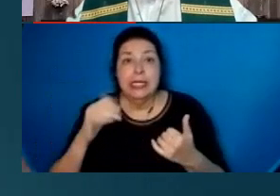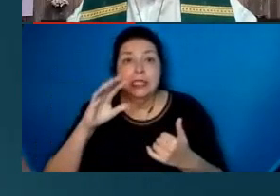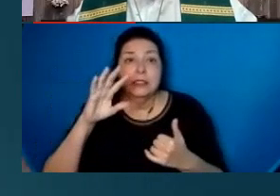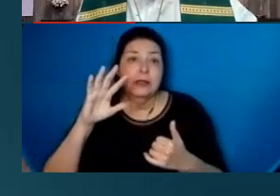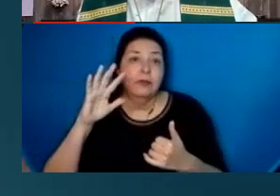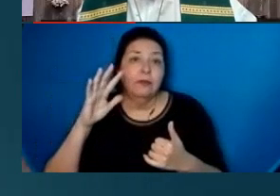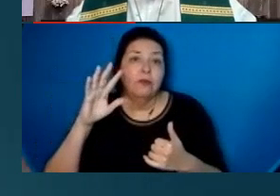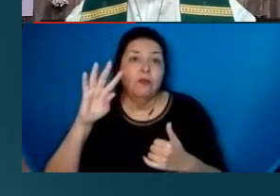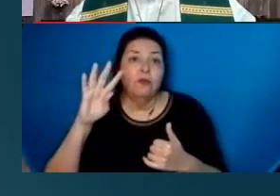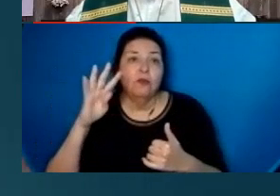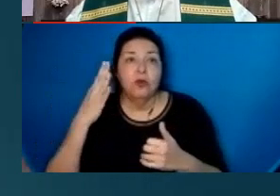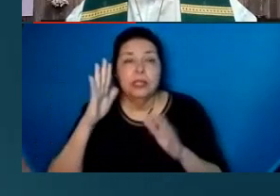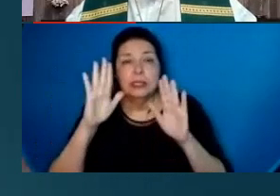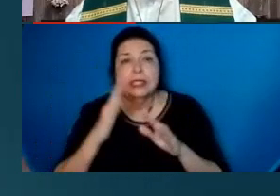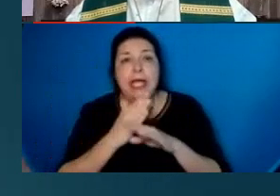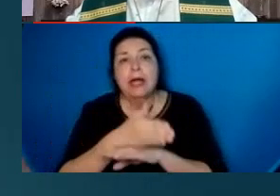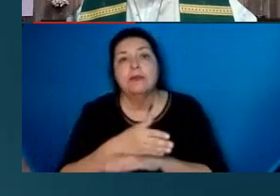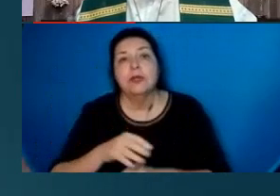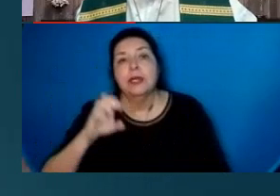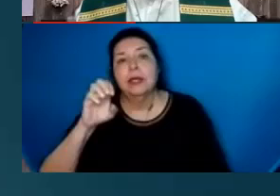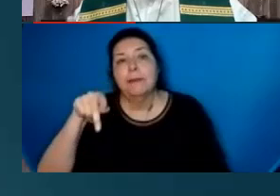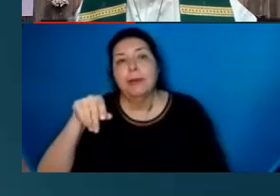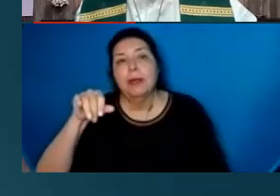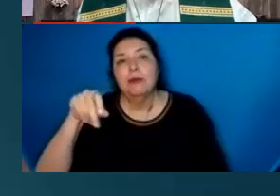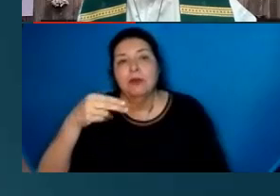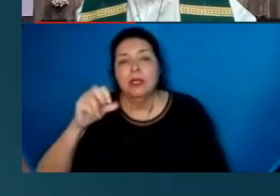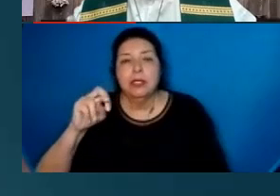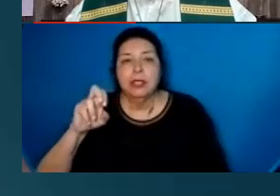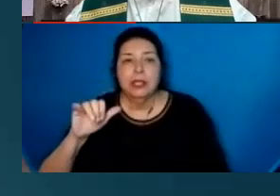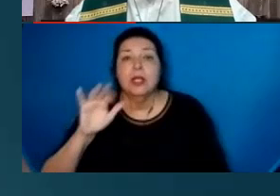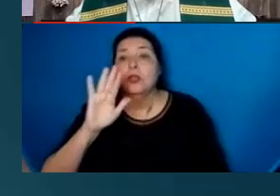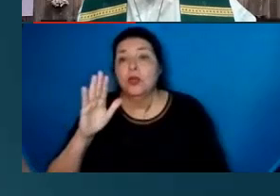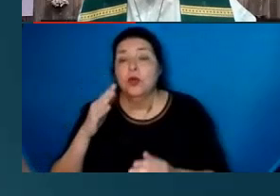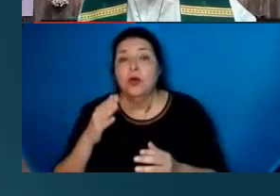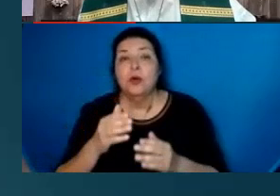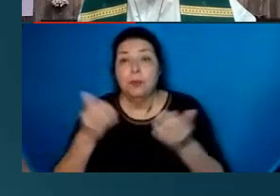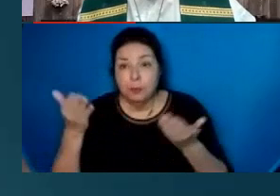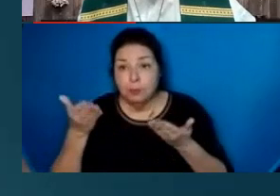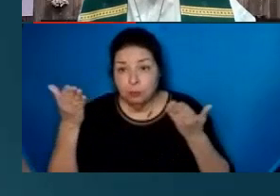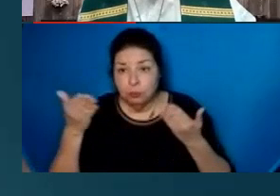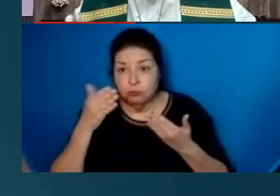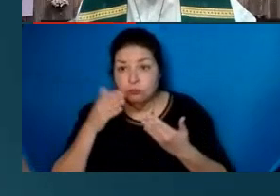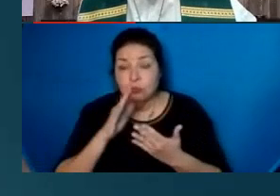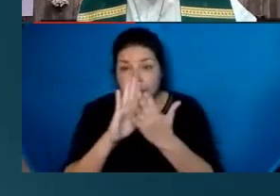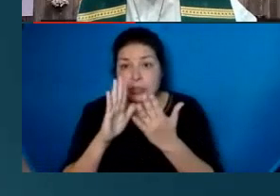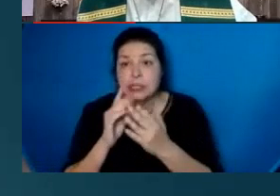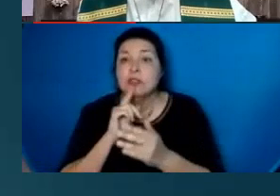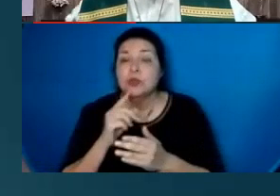able to worship with us today. Your presence is truly a gift from God, and may He bless our worship time